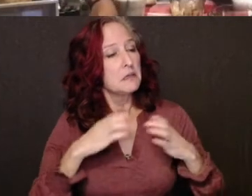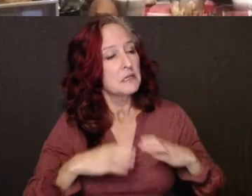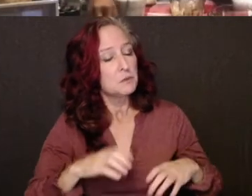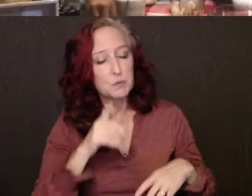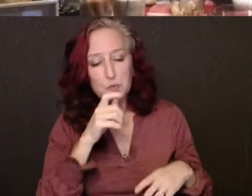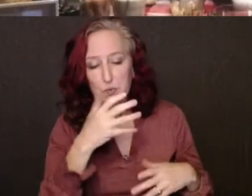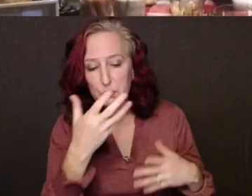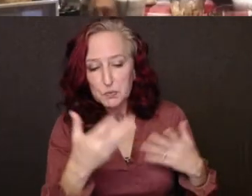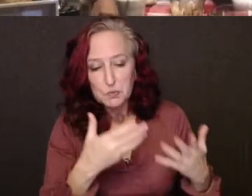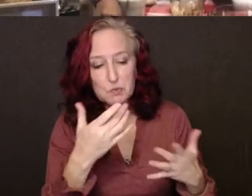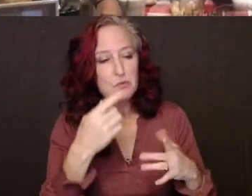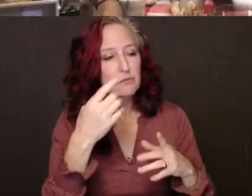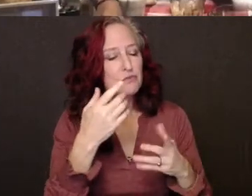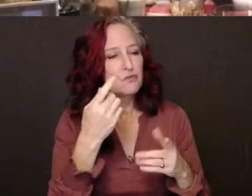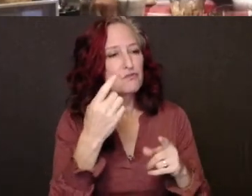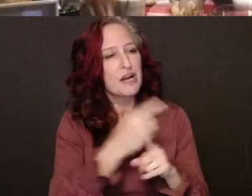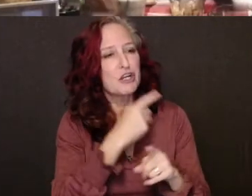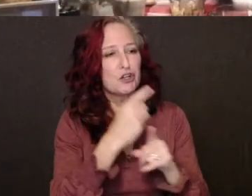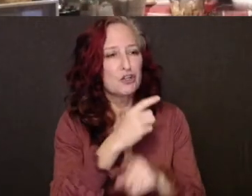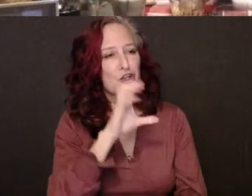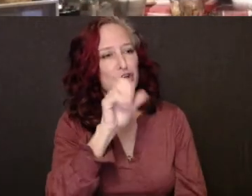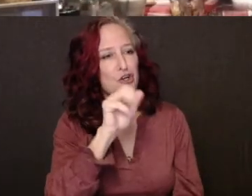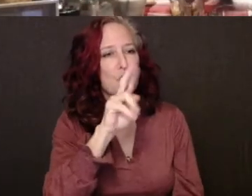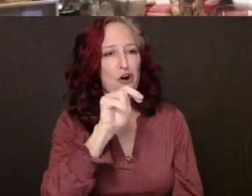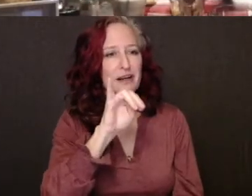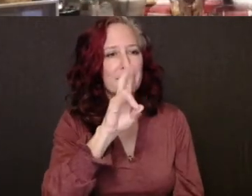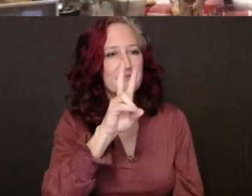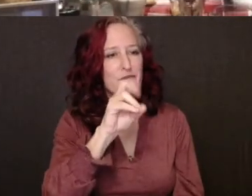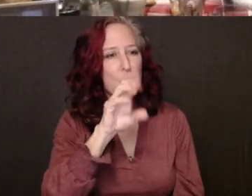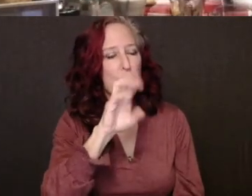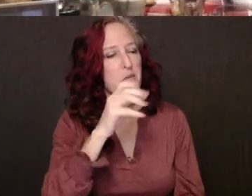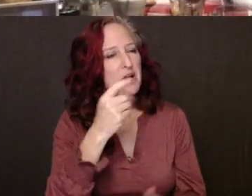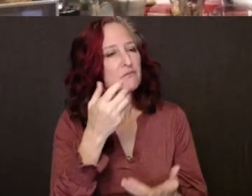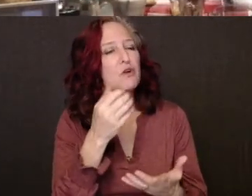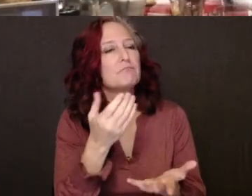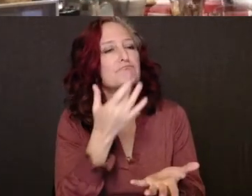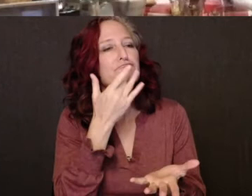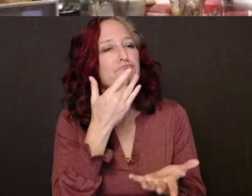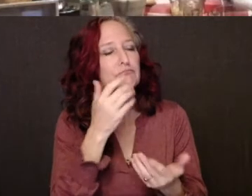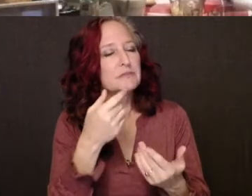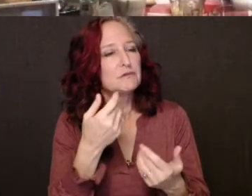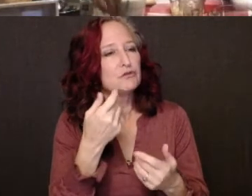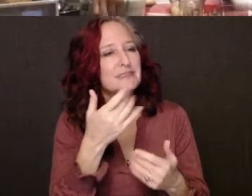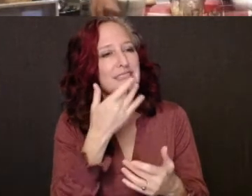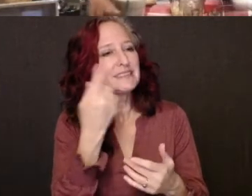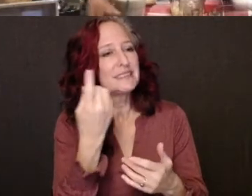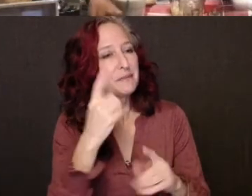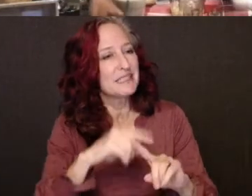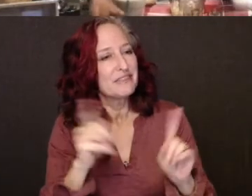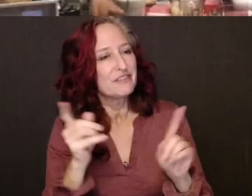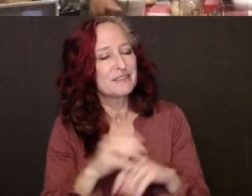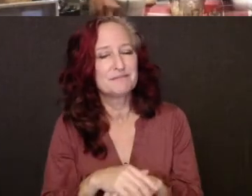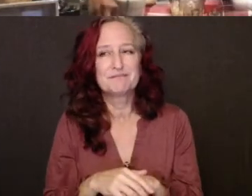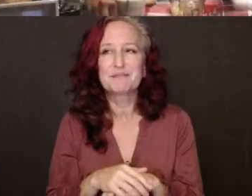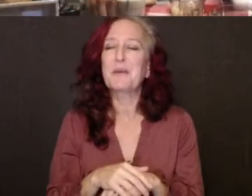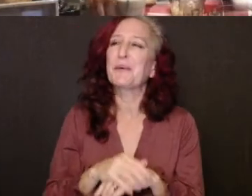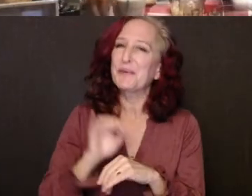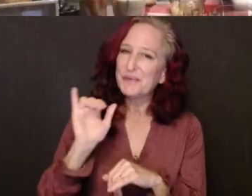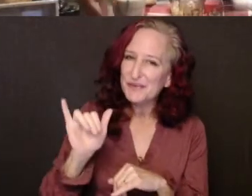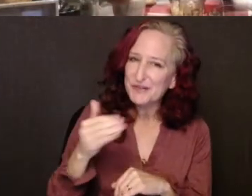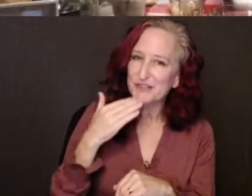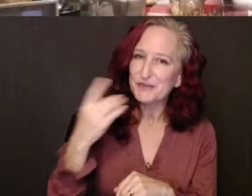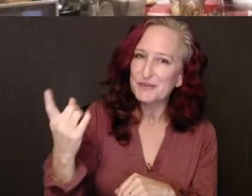nice like hearing feedback about that particular flavor. So do you find that most of your